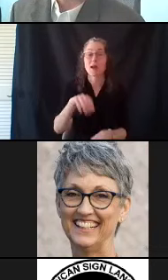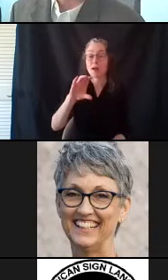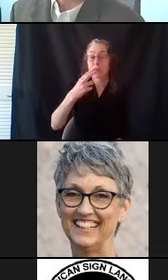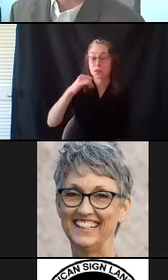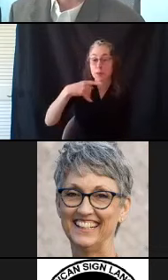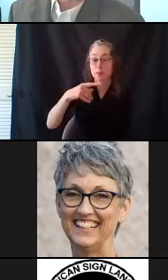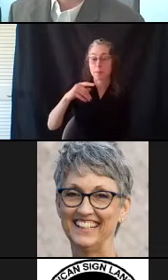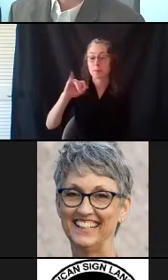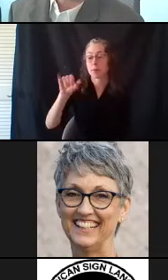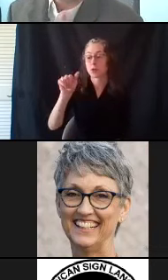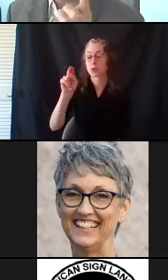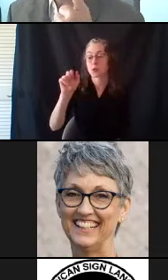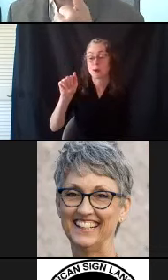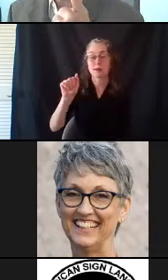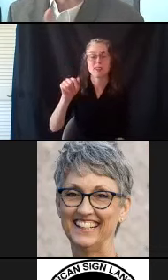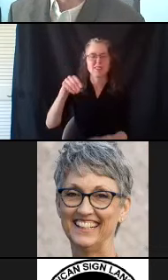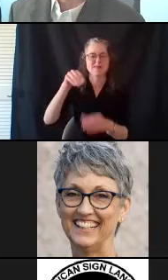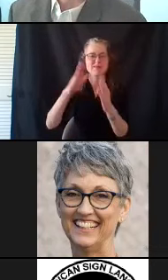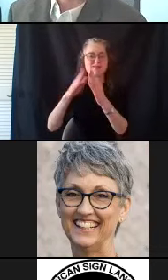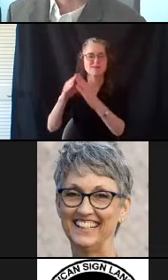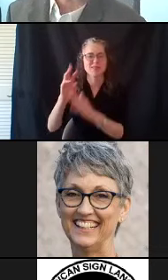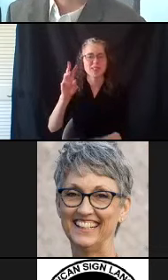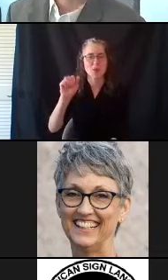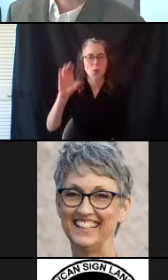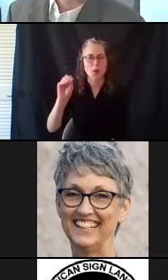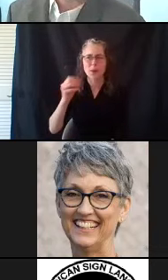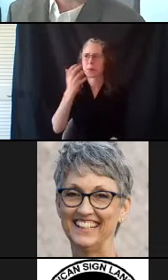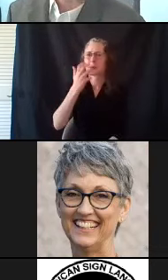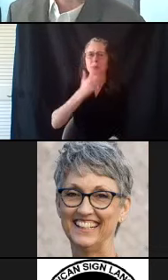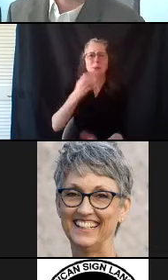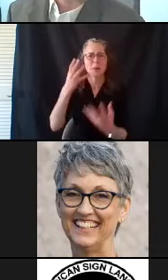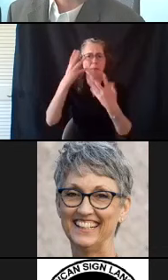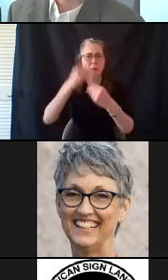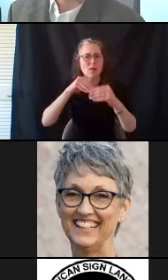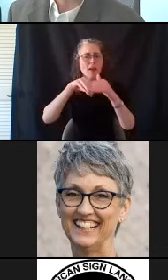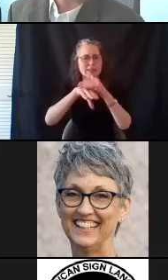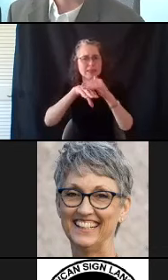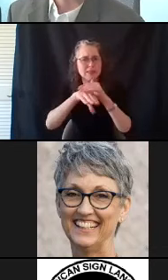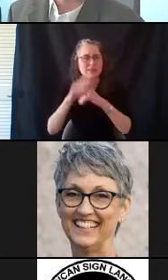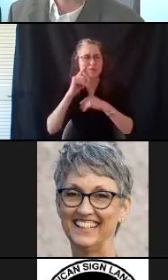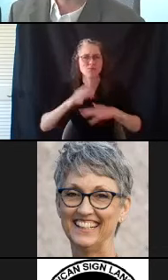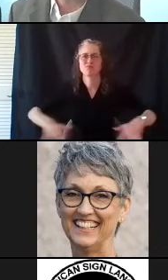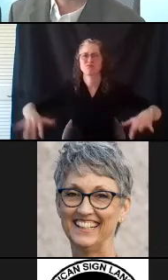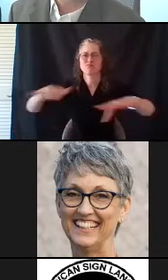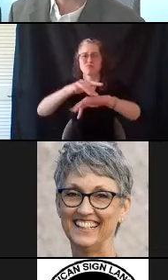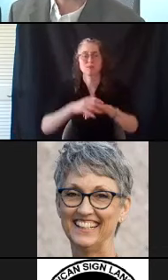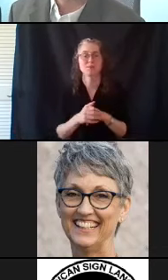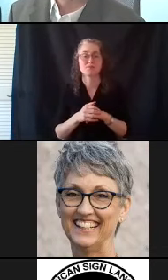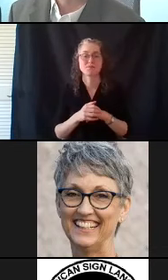as well. I've been there and visited their market. And it's fully marketable to the